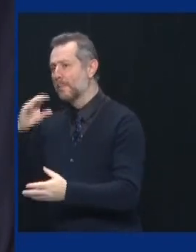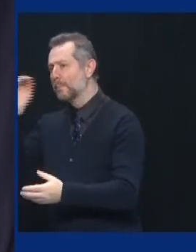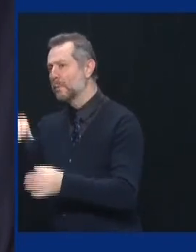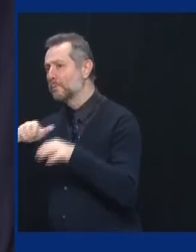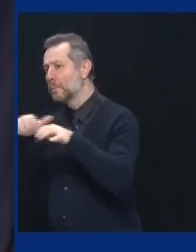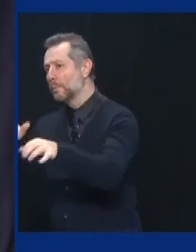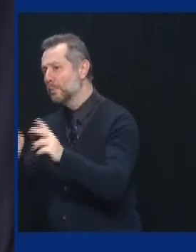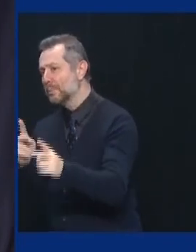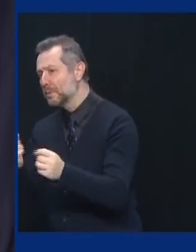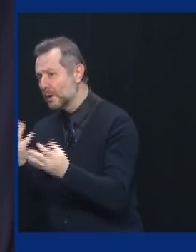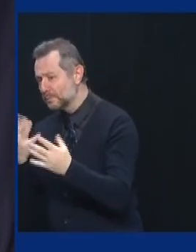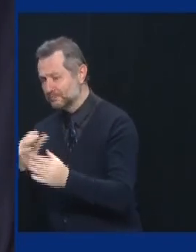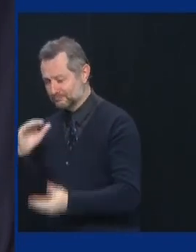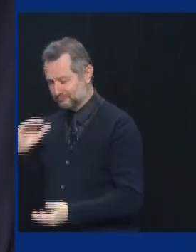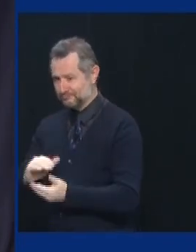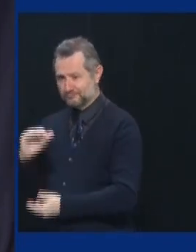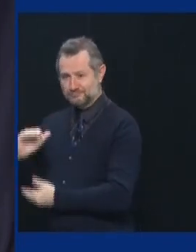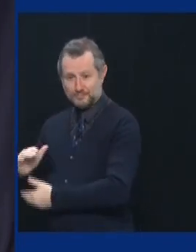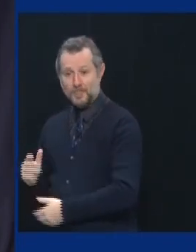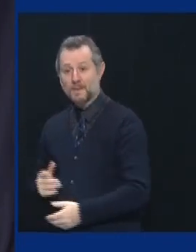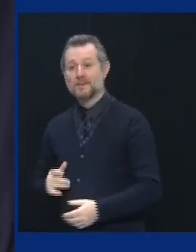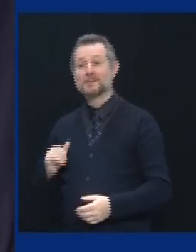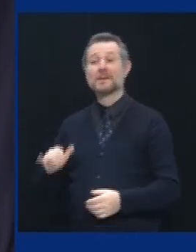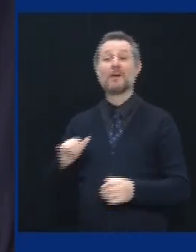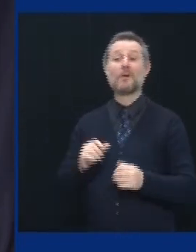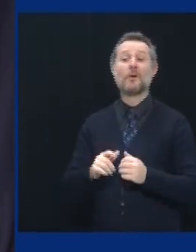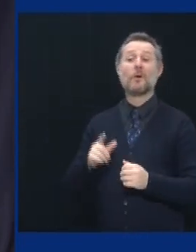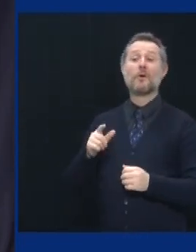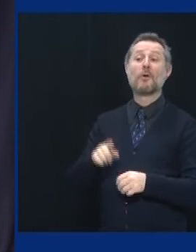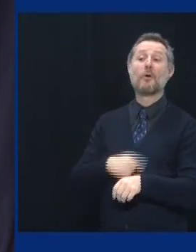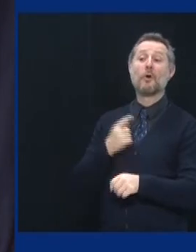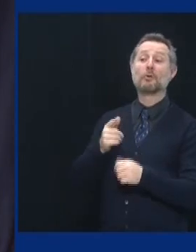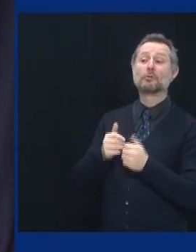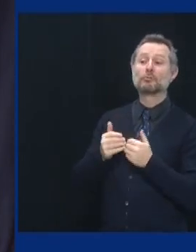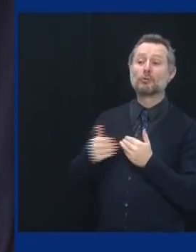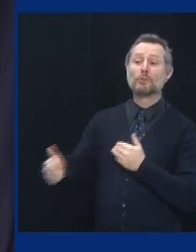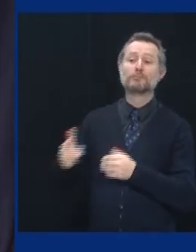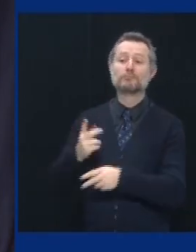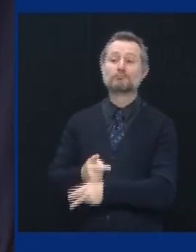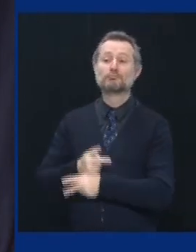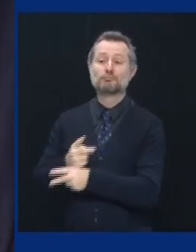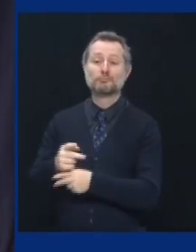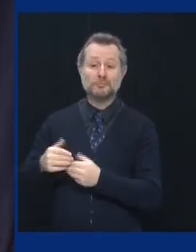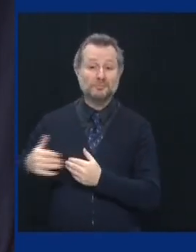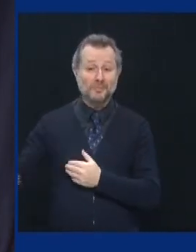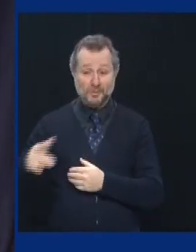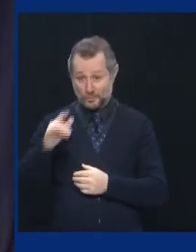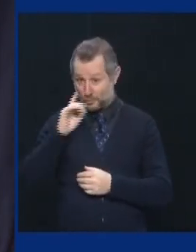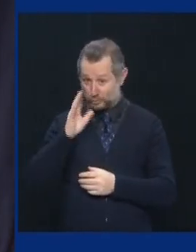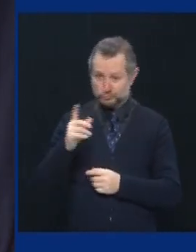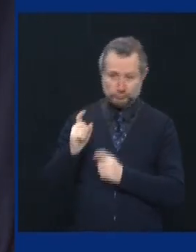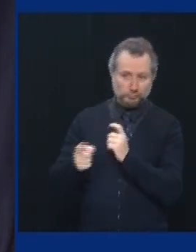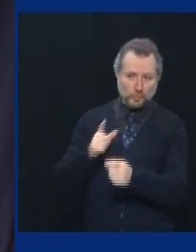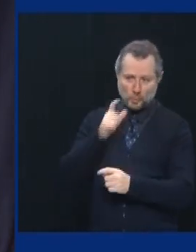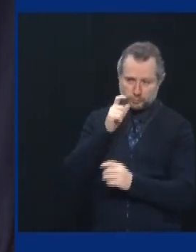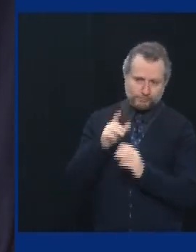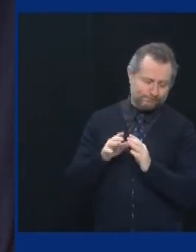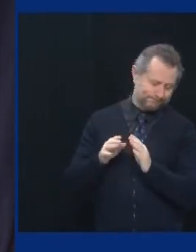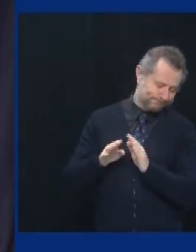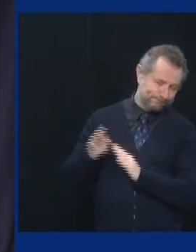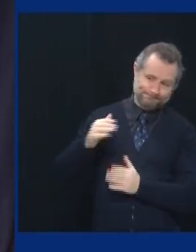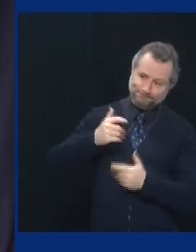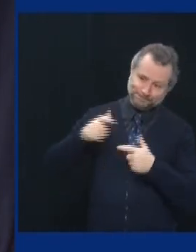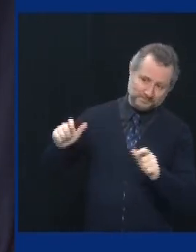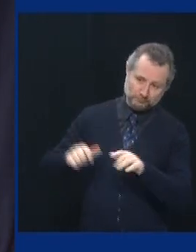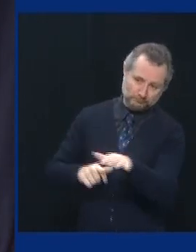Facilities within that region, we will favor higher performing facilities. But